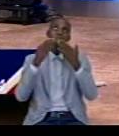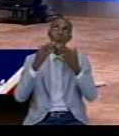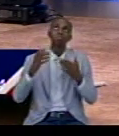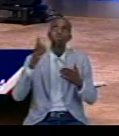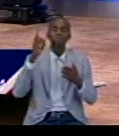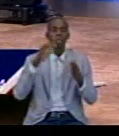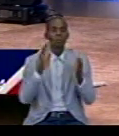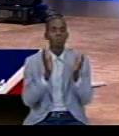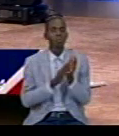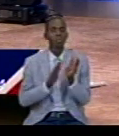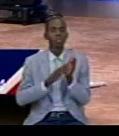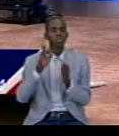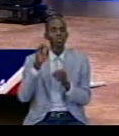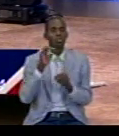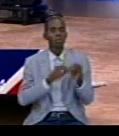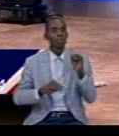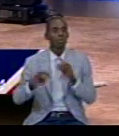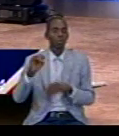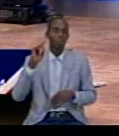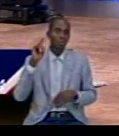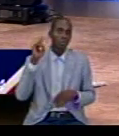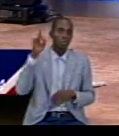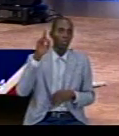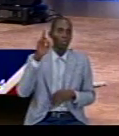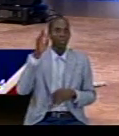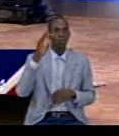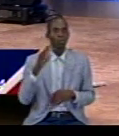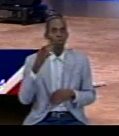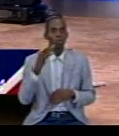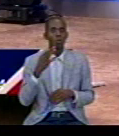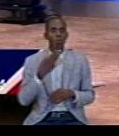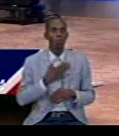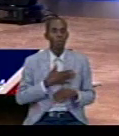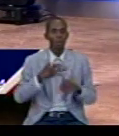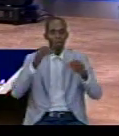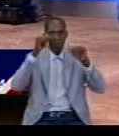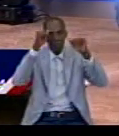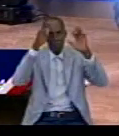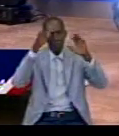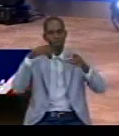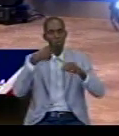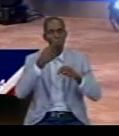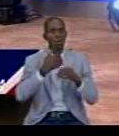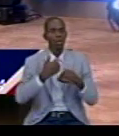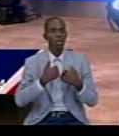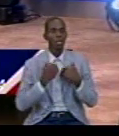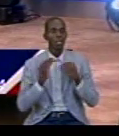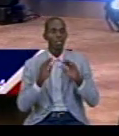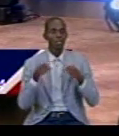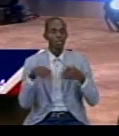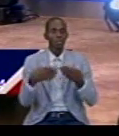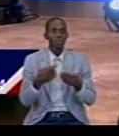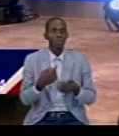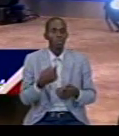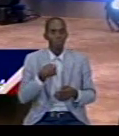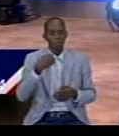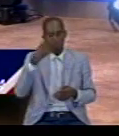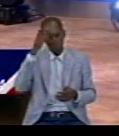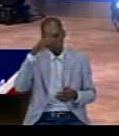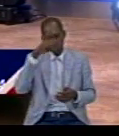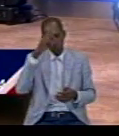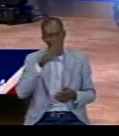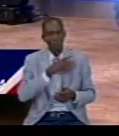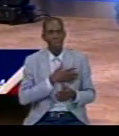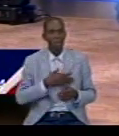O thou God of my fathers, who has given me wisdom